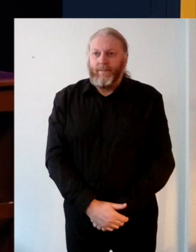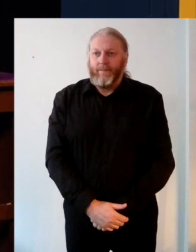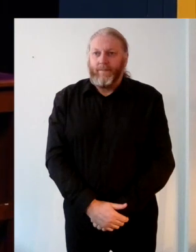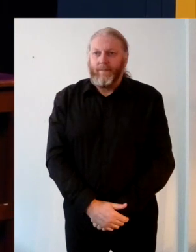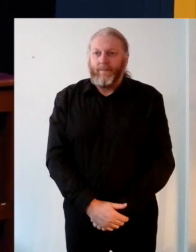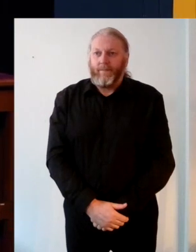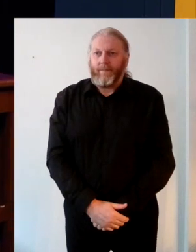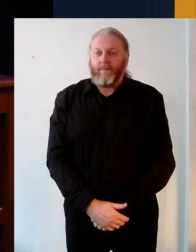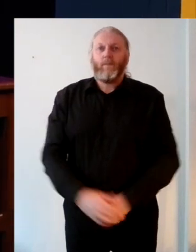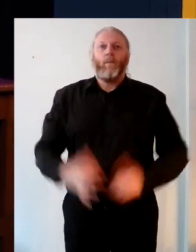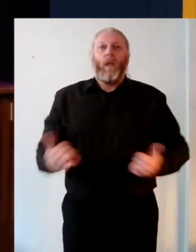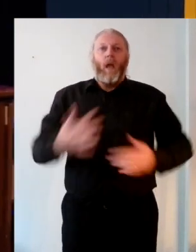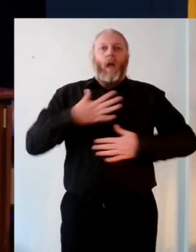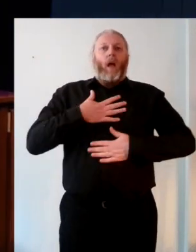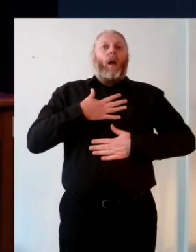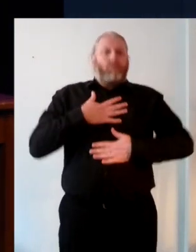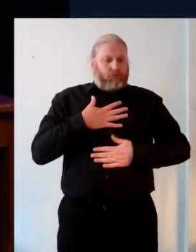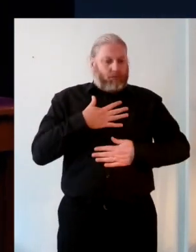Right, well,